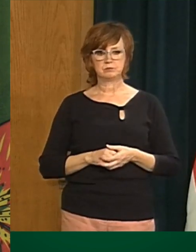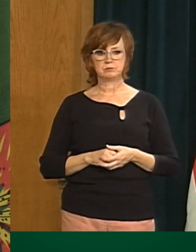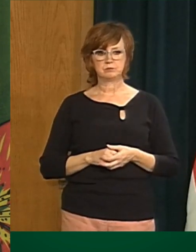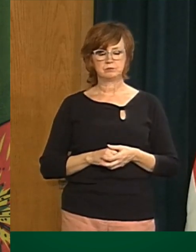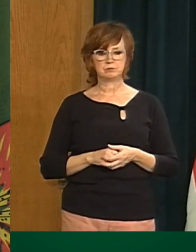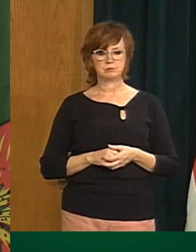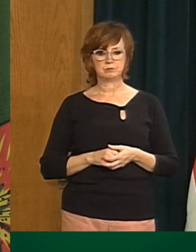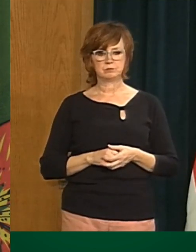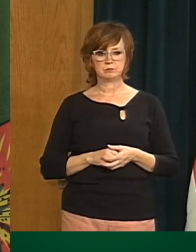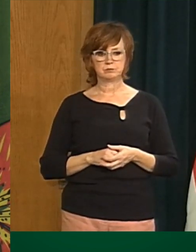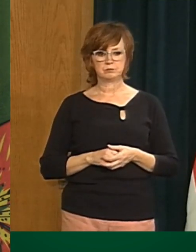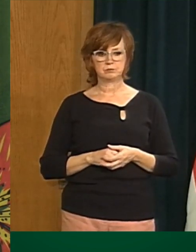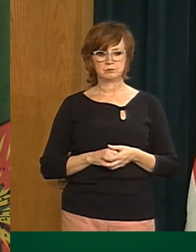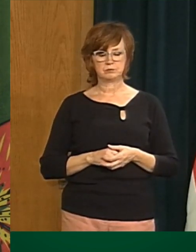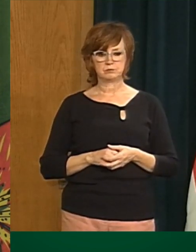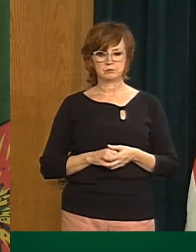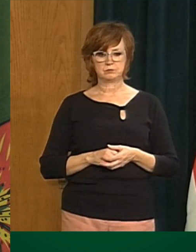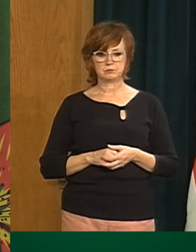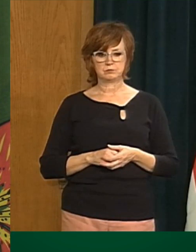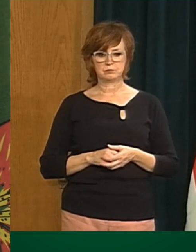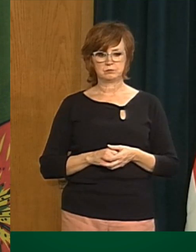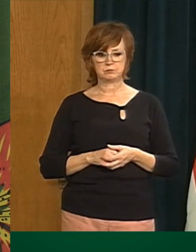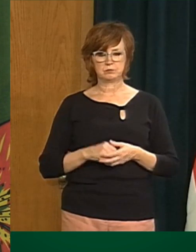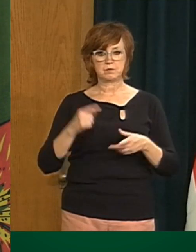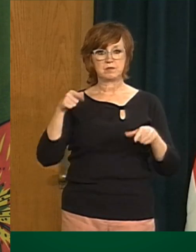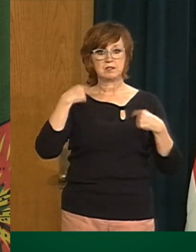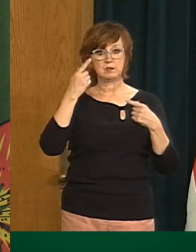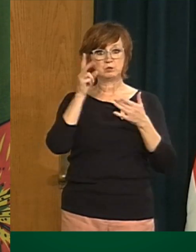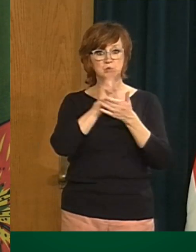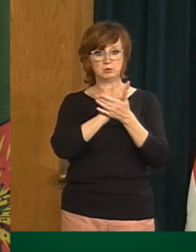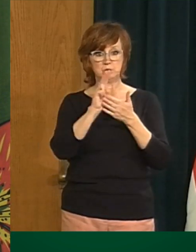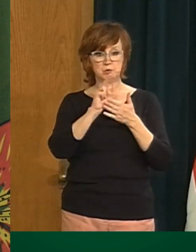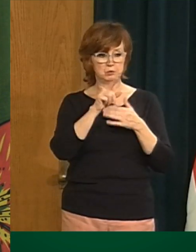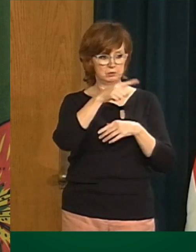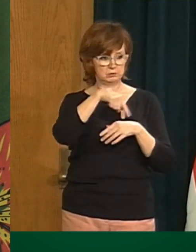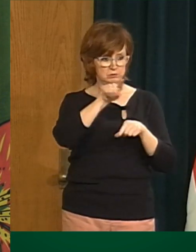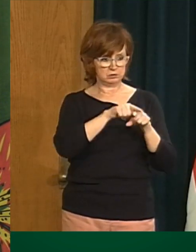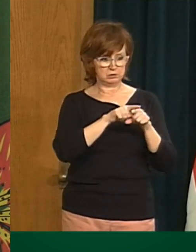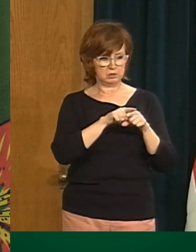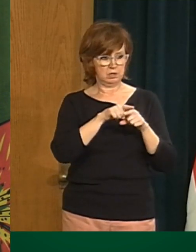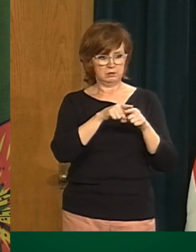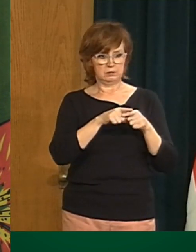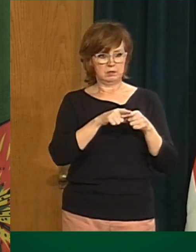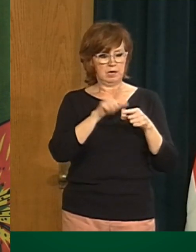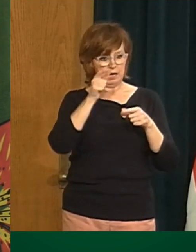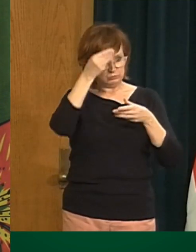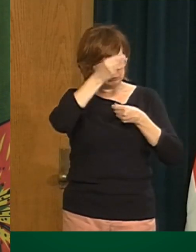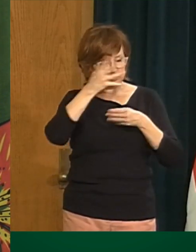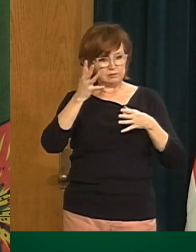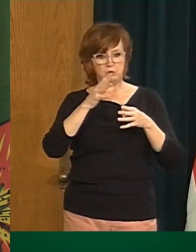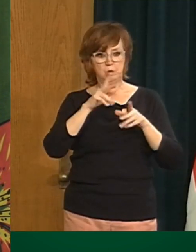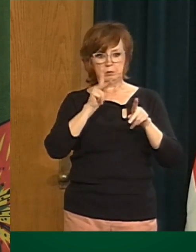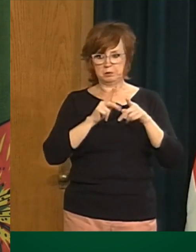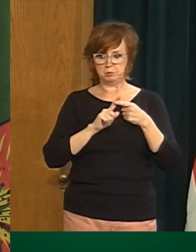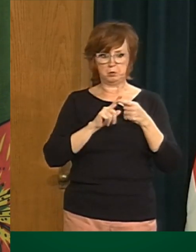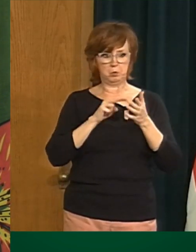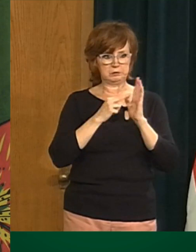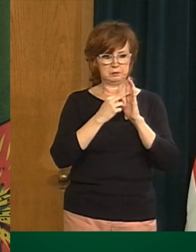over the course of the last 2 weeks around, what does proper physical distancing actually entail,